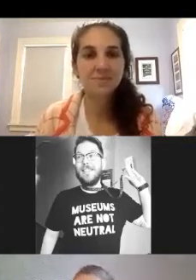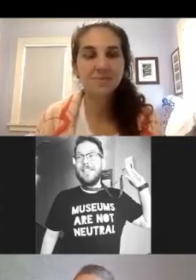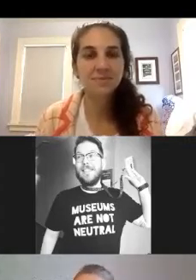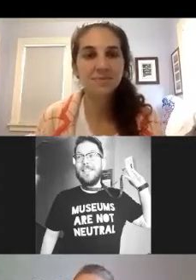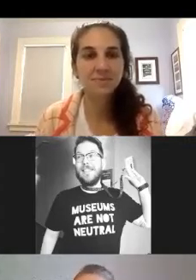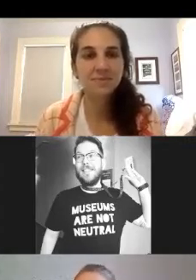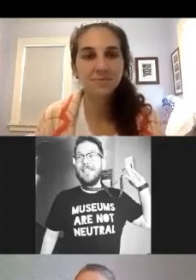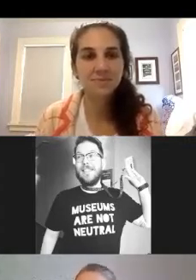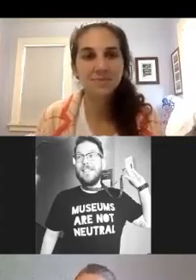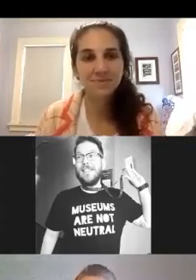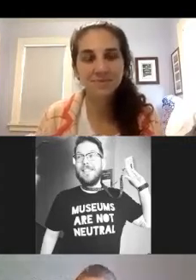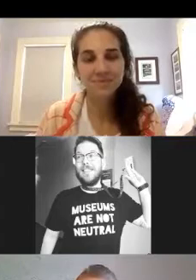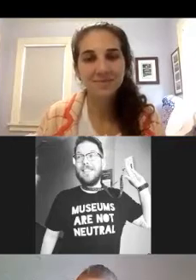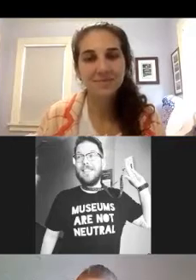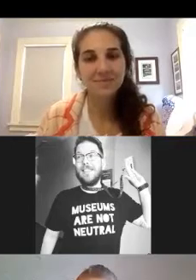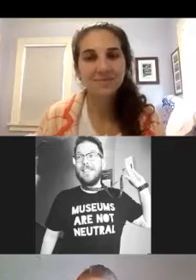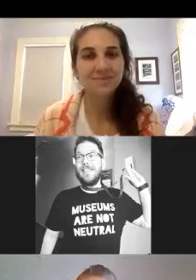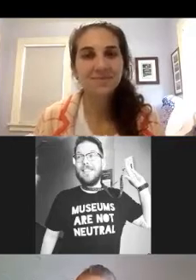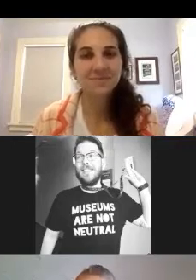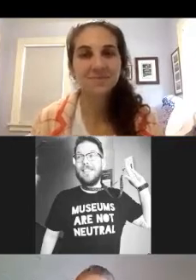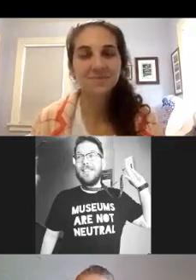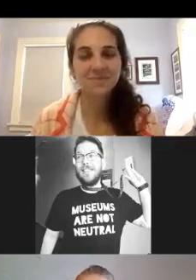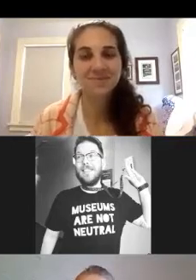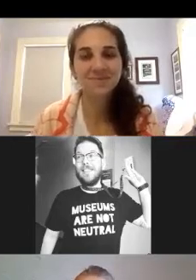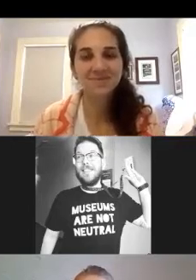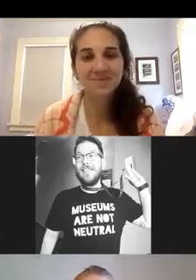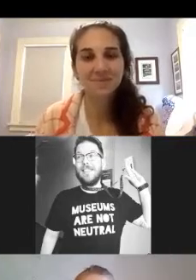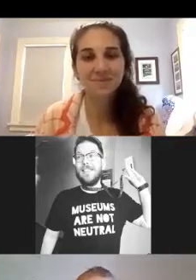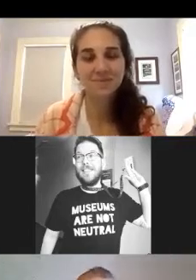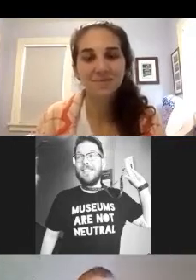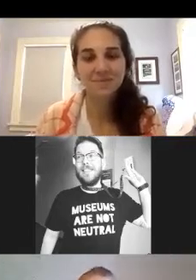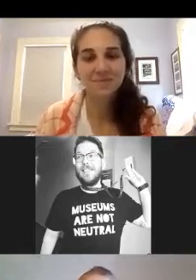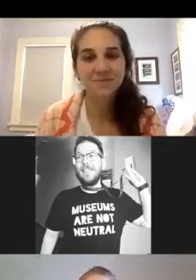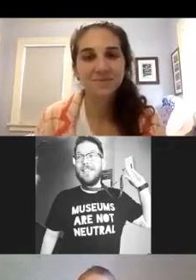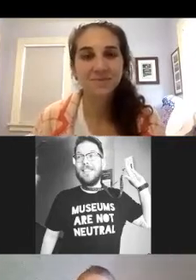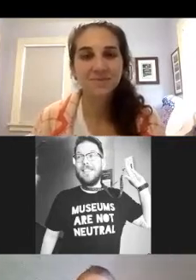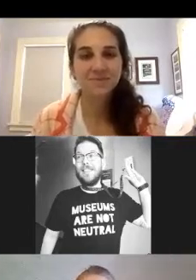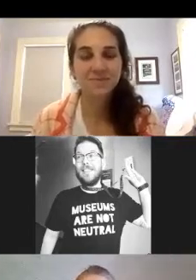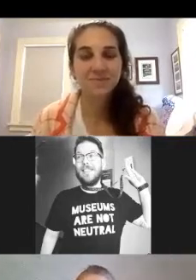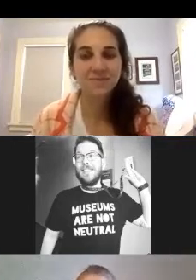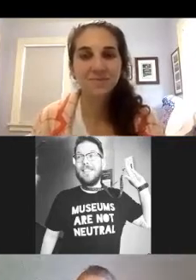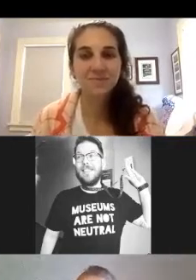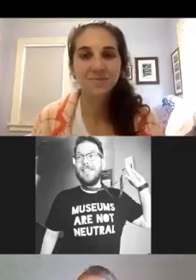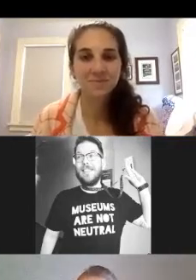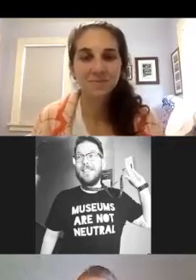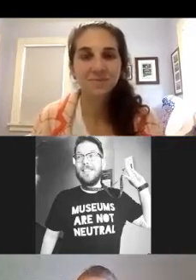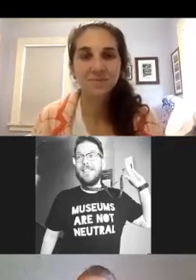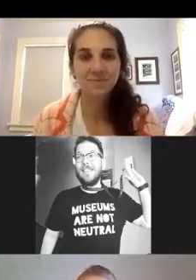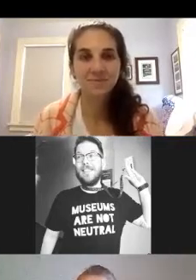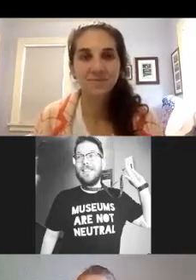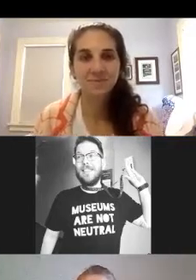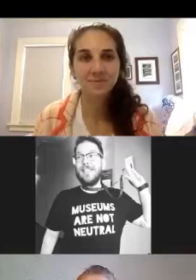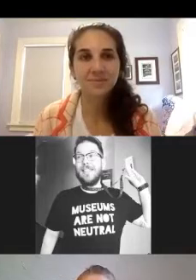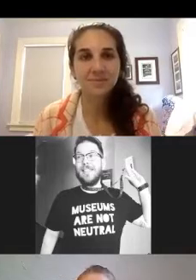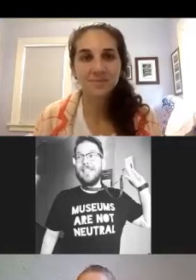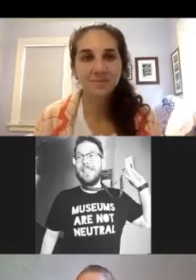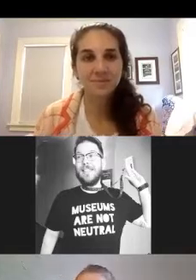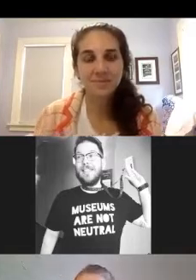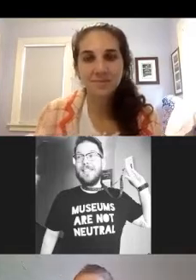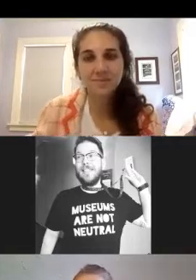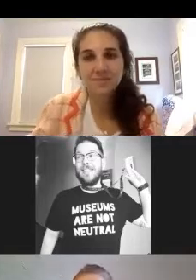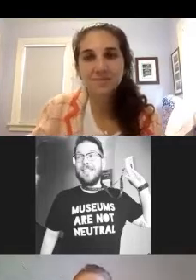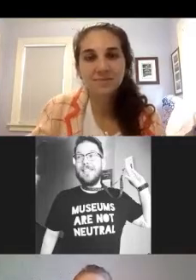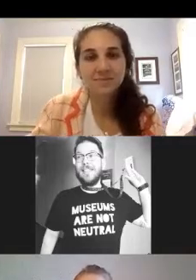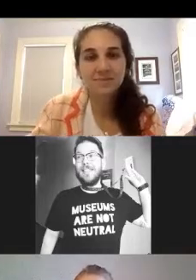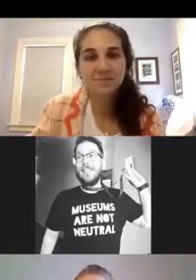and Elizabeth are going to share a lot about that position. And their work, or our work, is to work in intentional ways to transform the